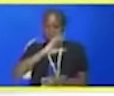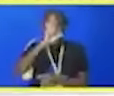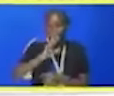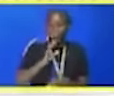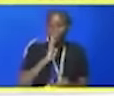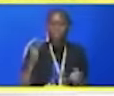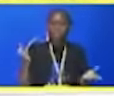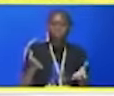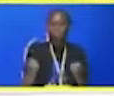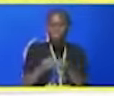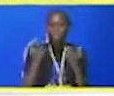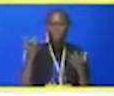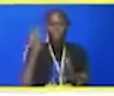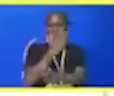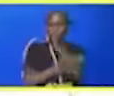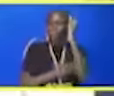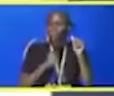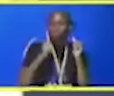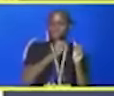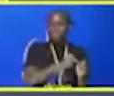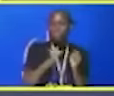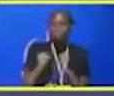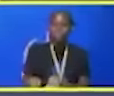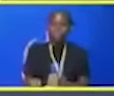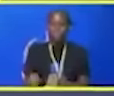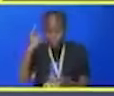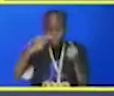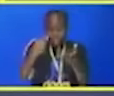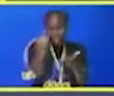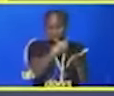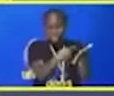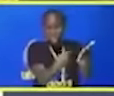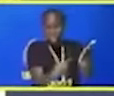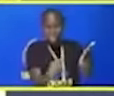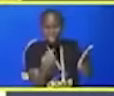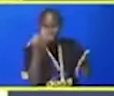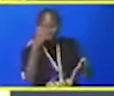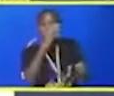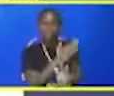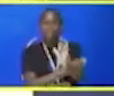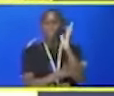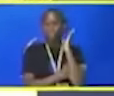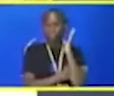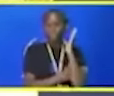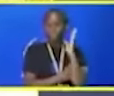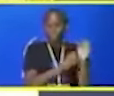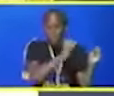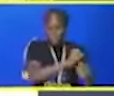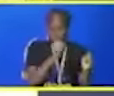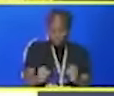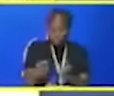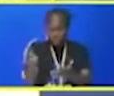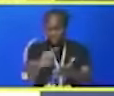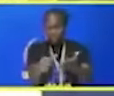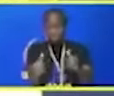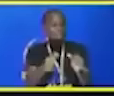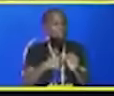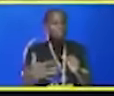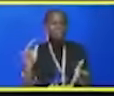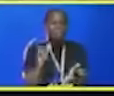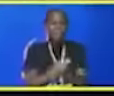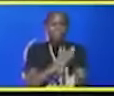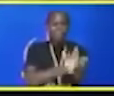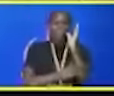The power of God is what? That is the signature that signs everything God does. We have all kinds